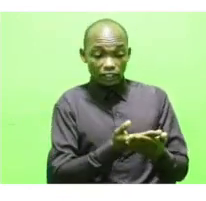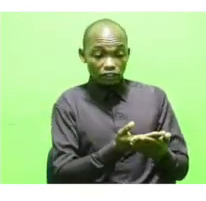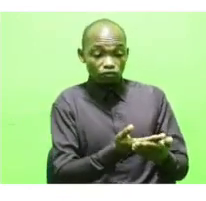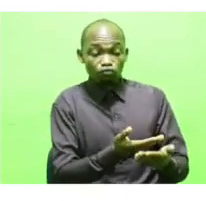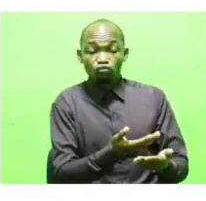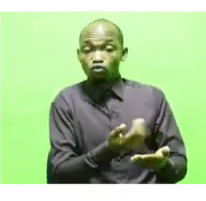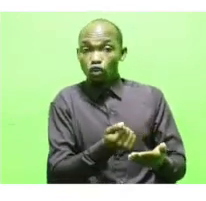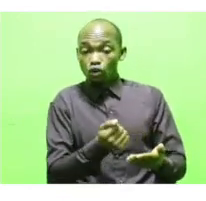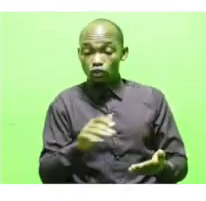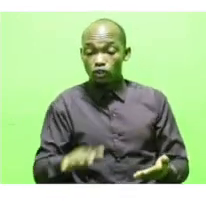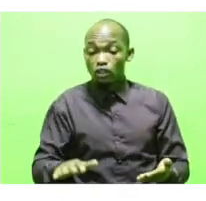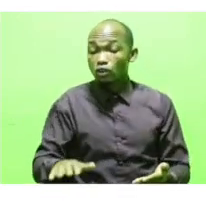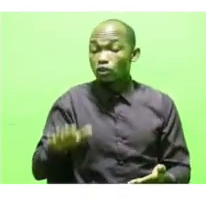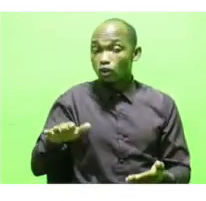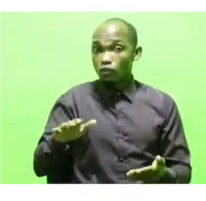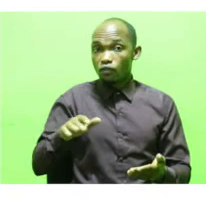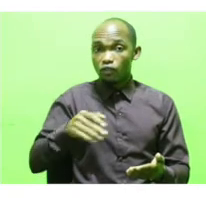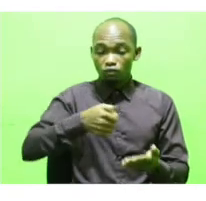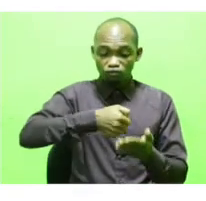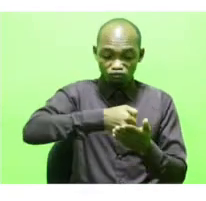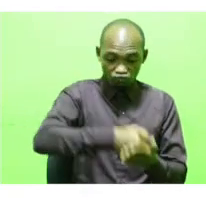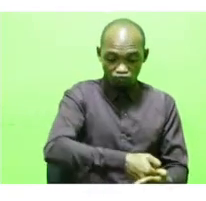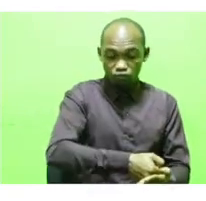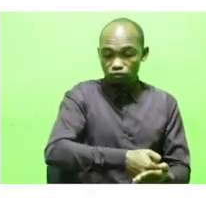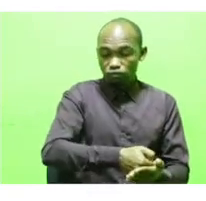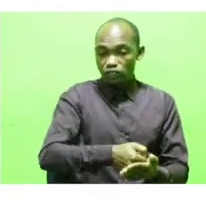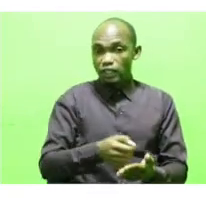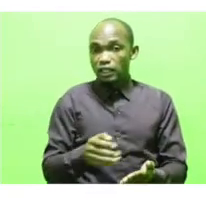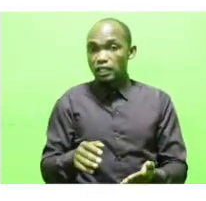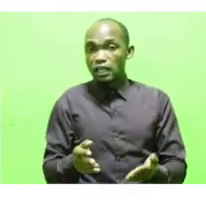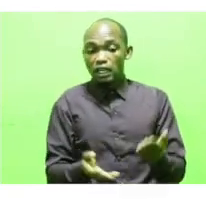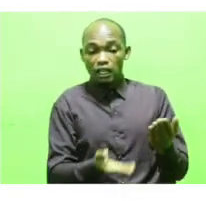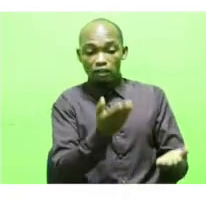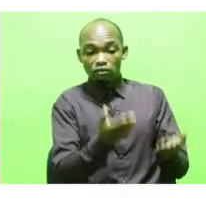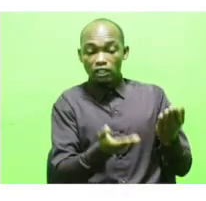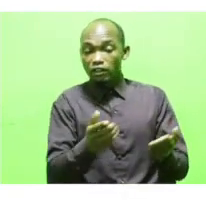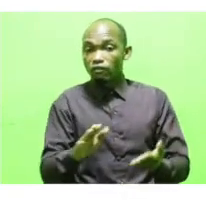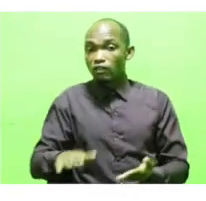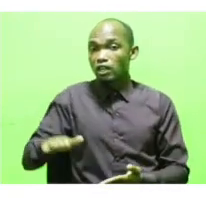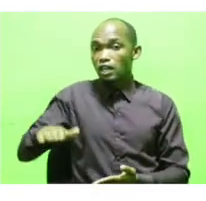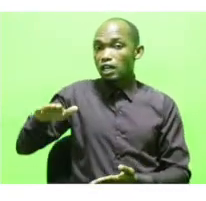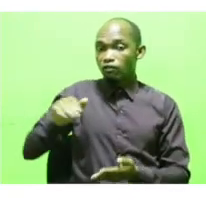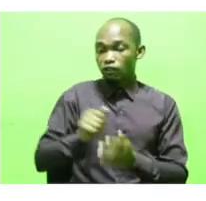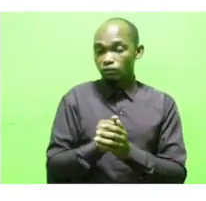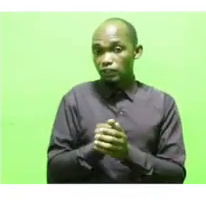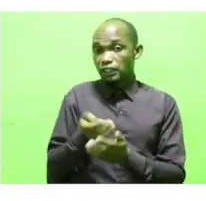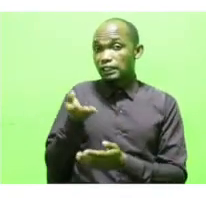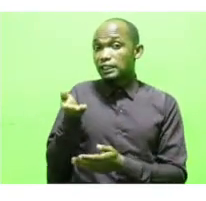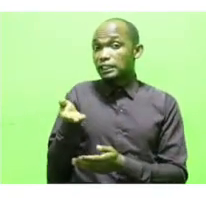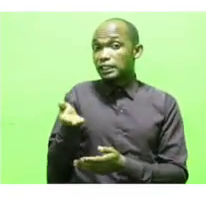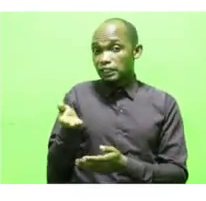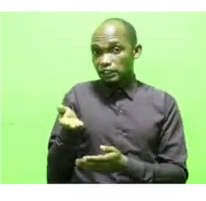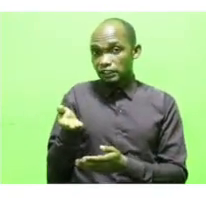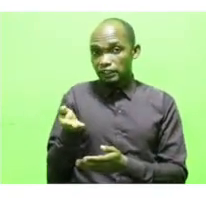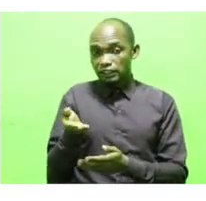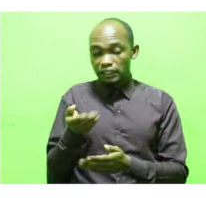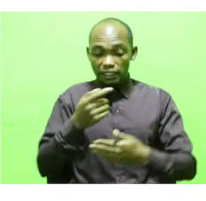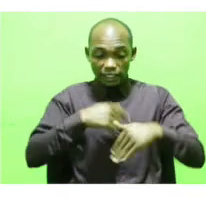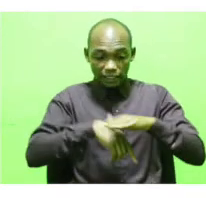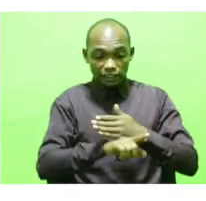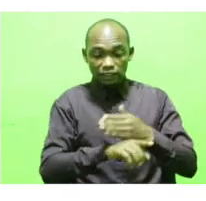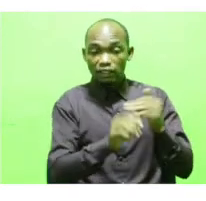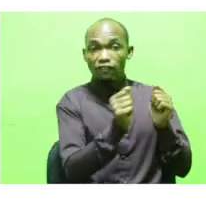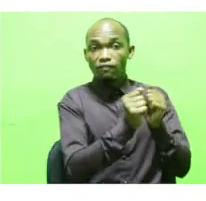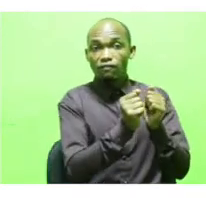the growth or it can increase the growth level. So in animals and plants, there are many factors. There